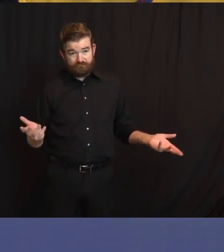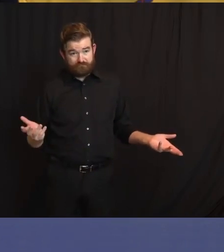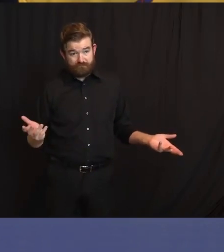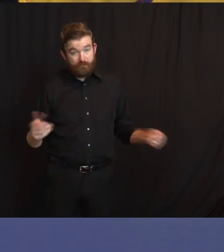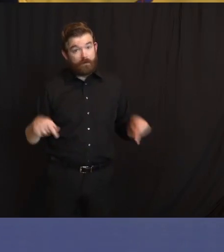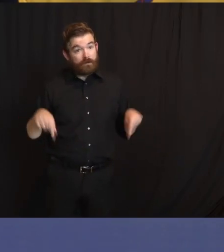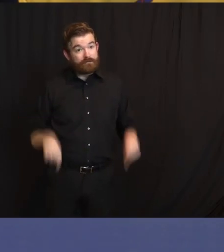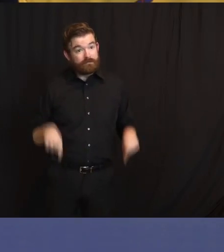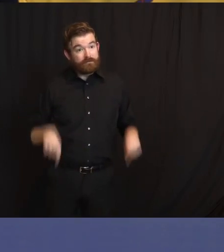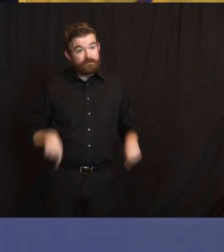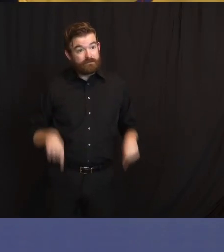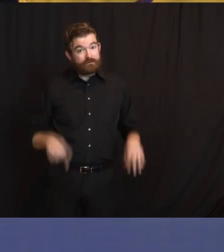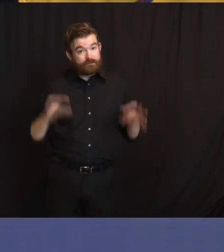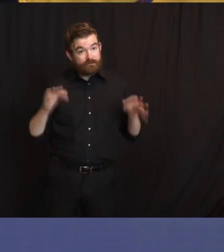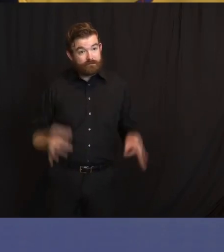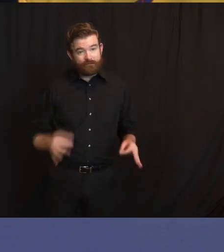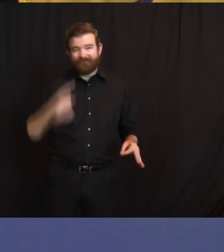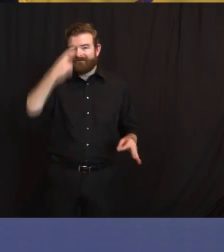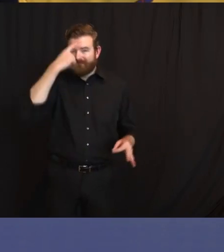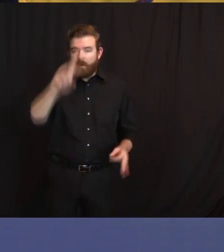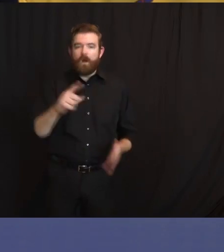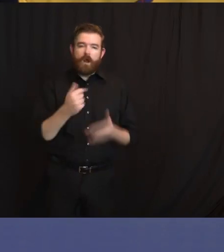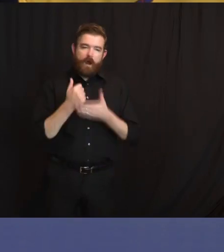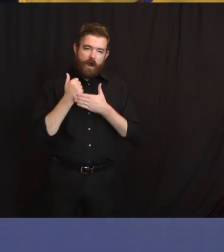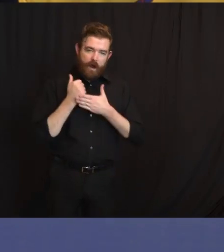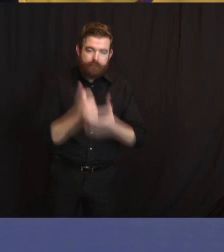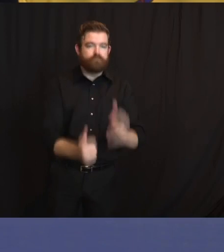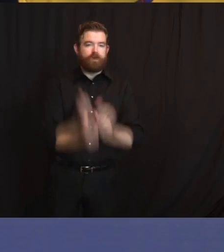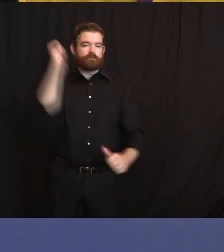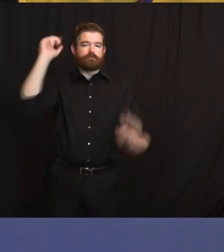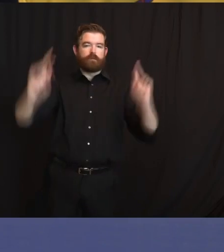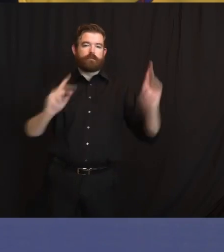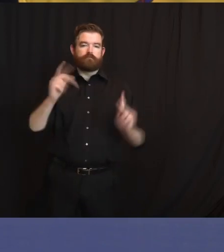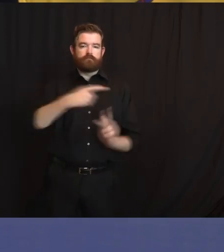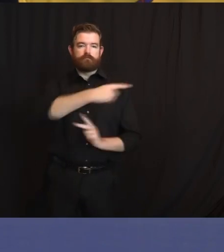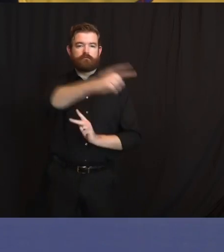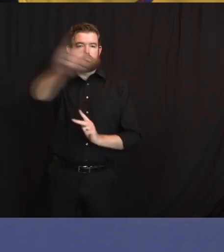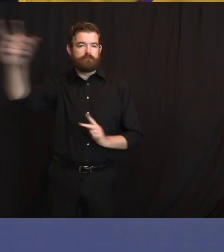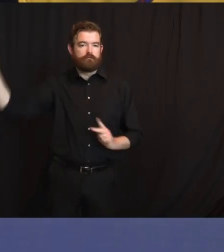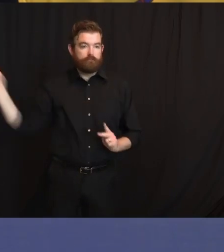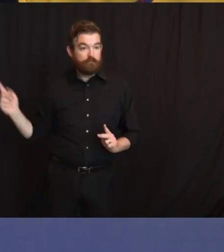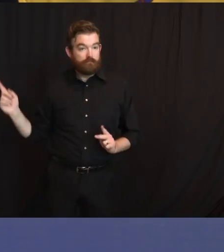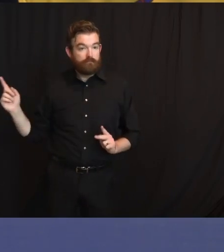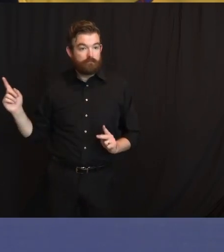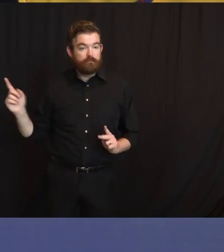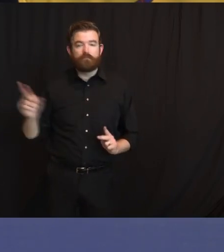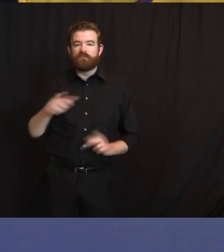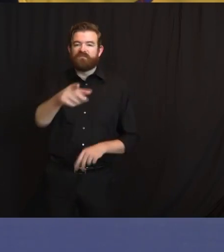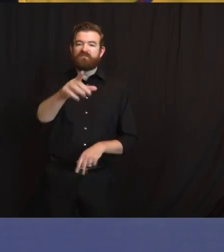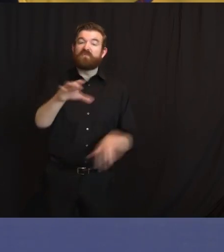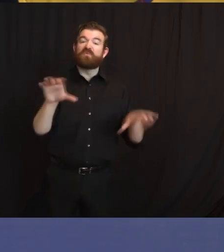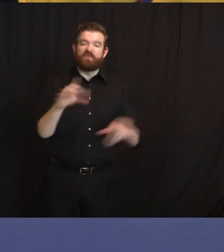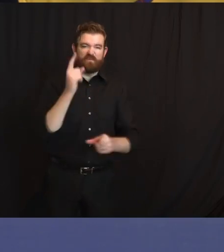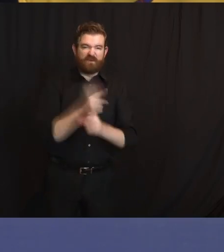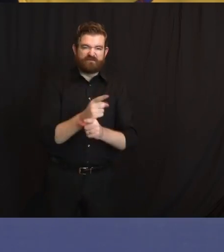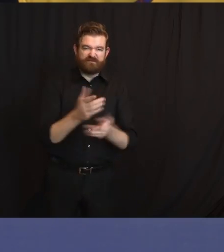greater good, everybody. This is to behave responsibly, to do the right thing. Okay?